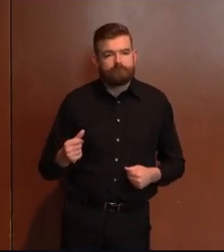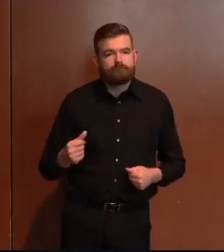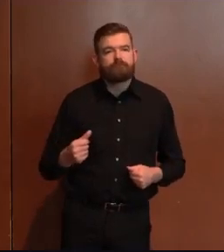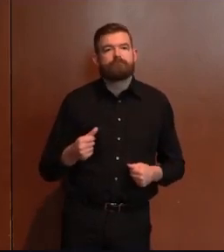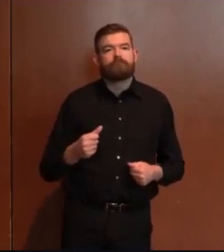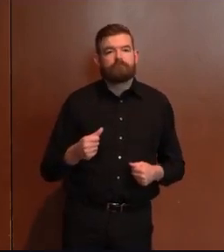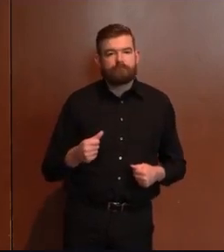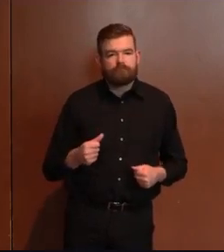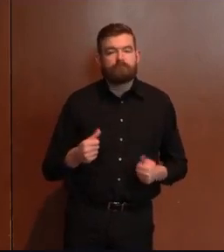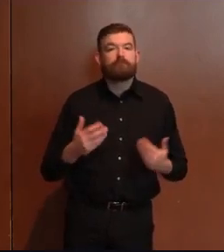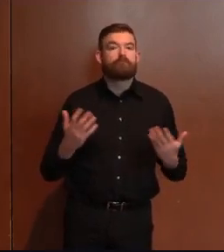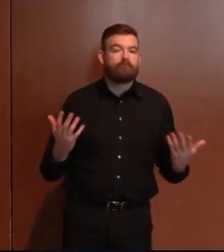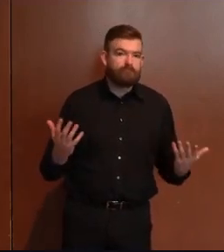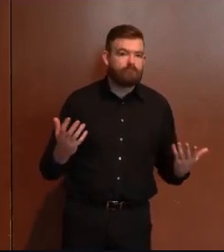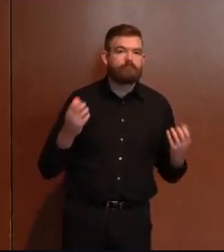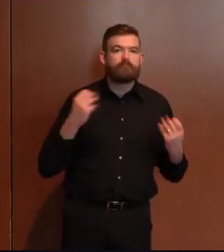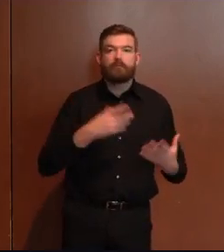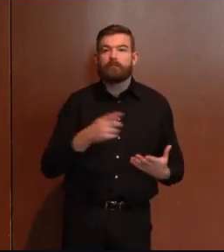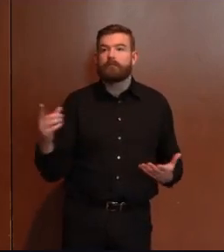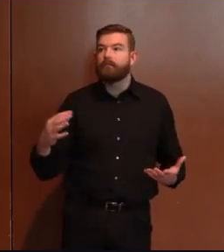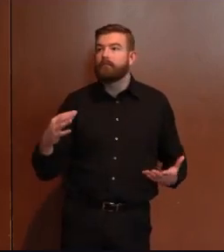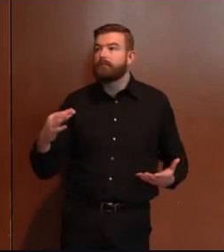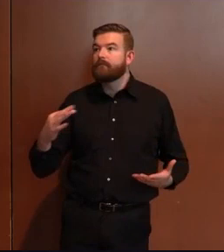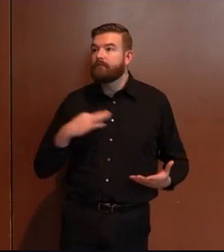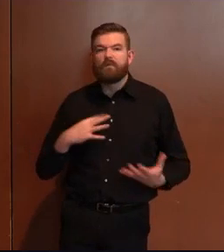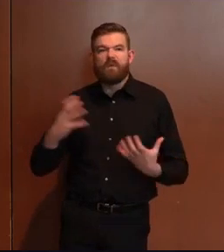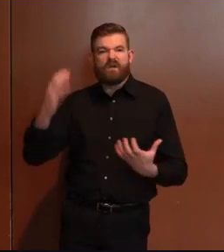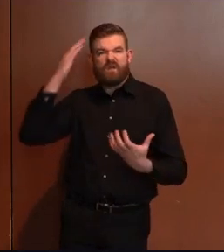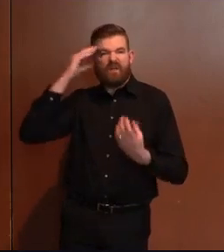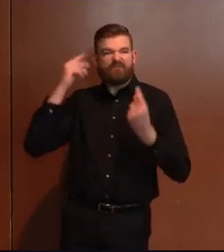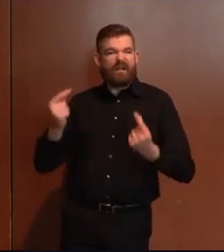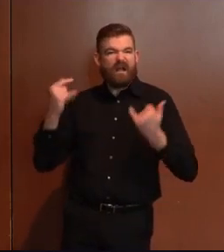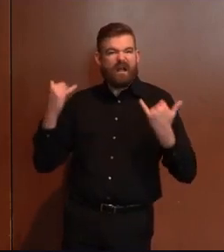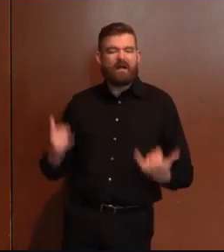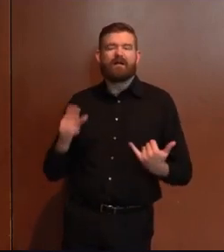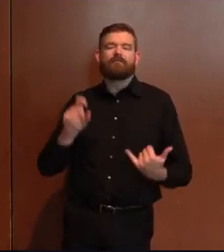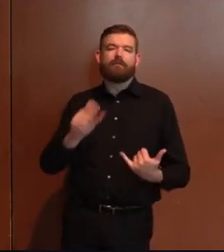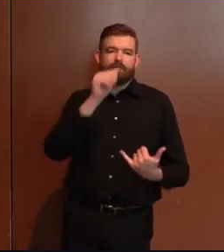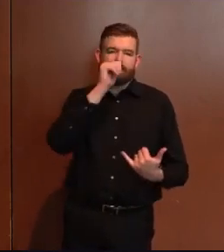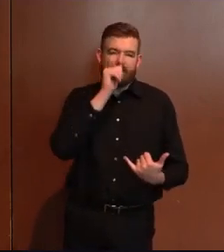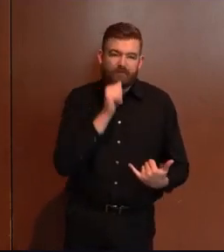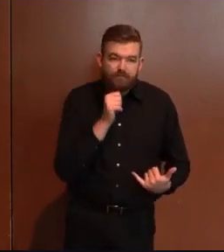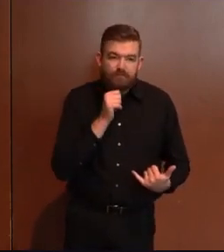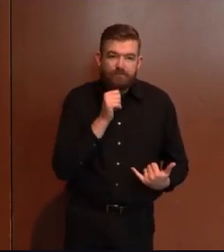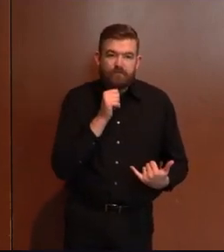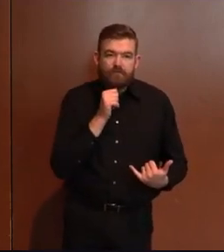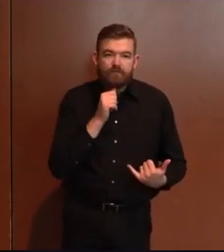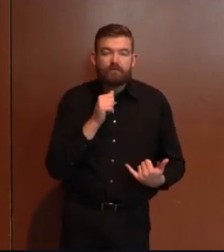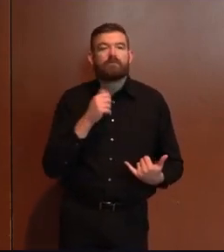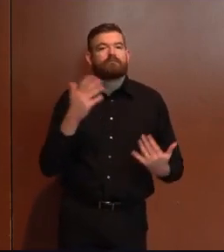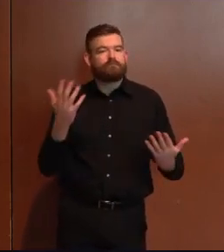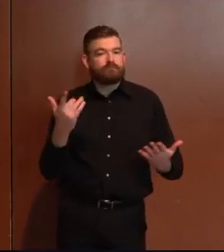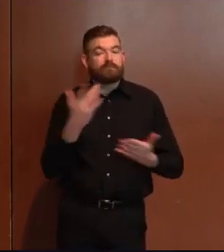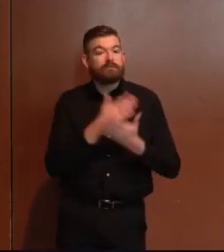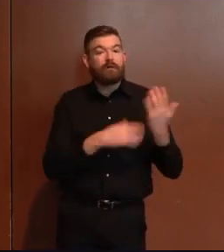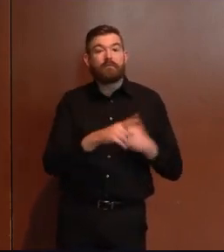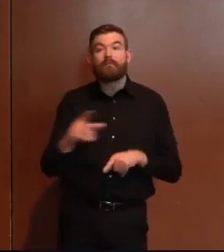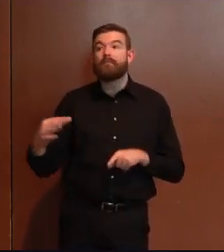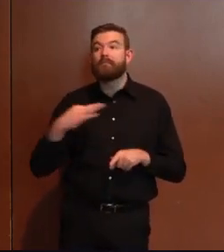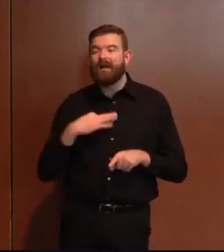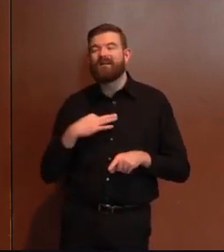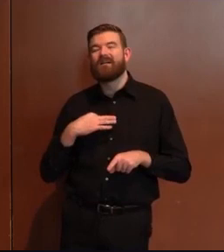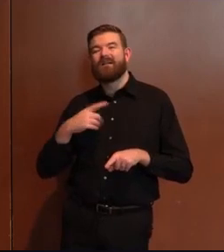that generally folks who are getting those kind of messages, that we have a team of folks on the back end who are going through manually and fixing those claims, and if they need information